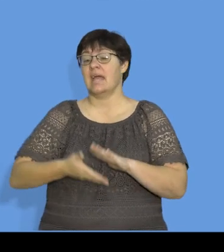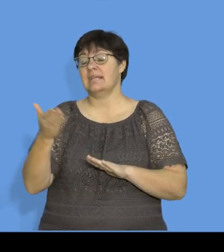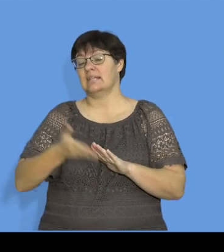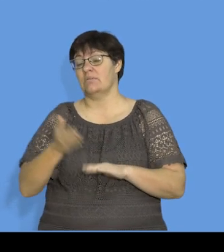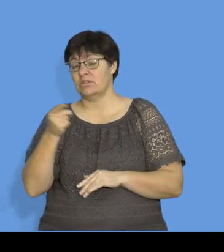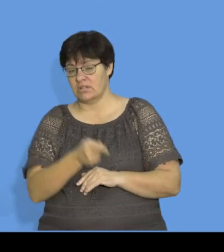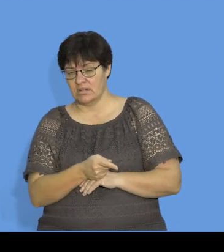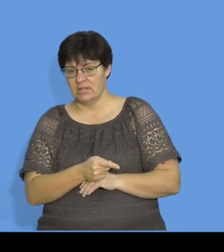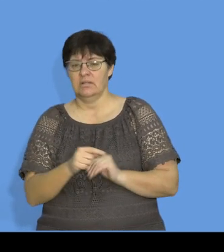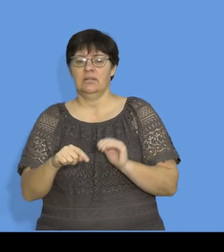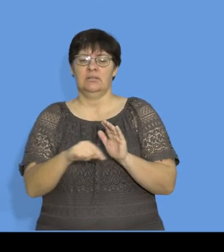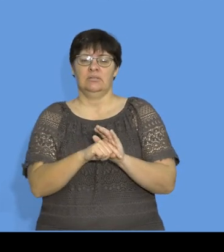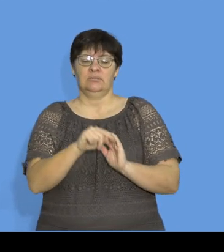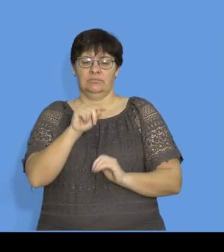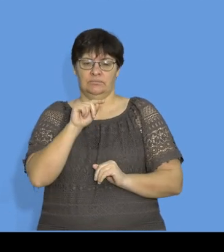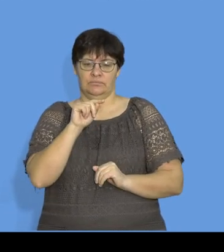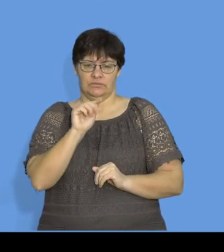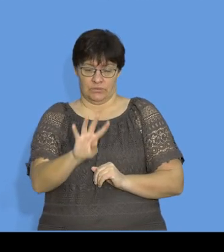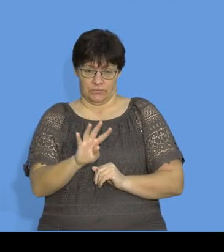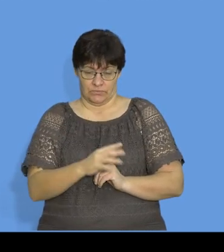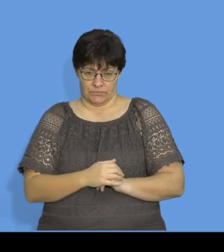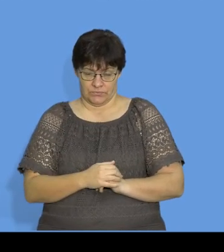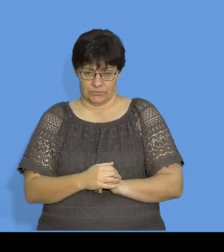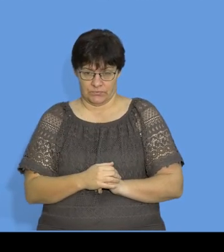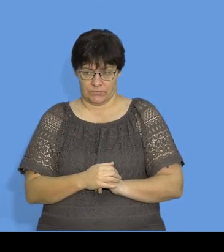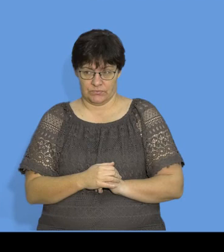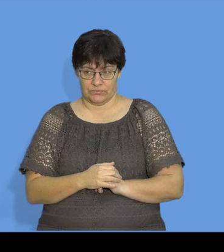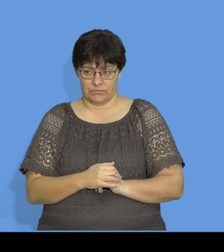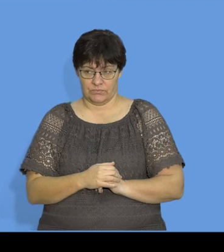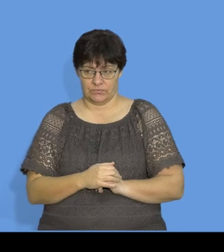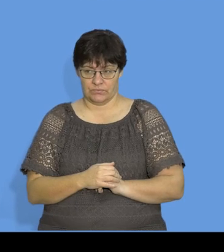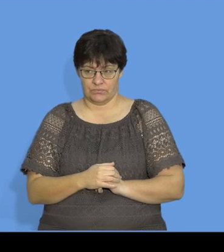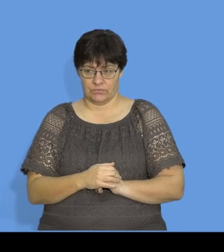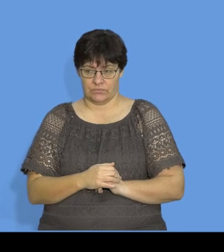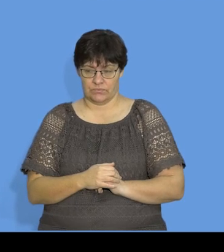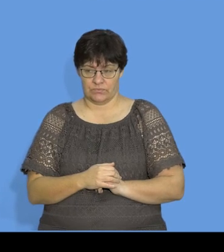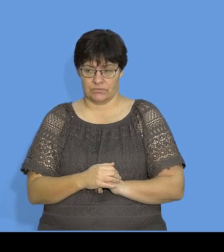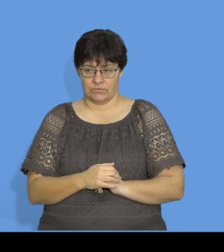His acceleration is -4.